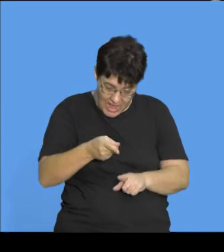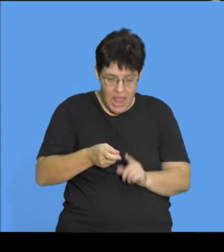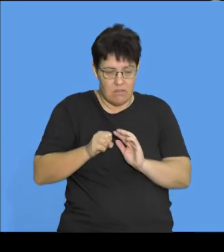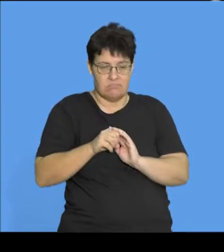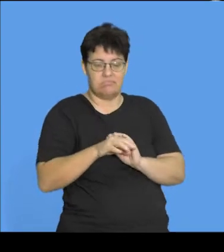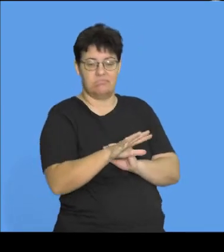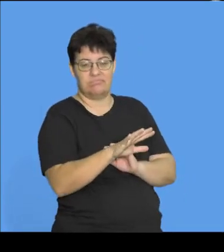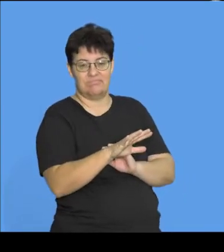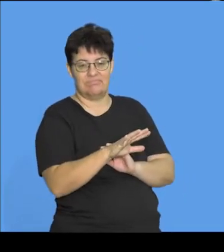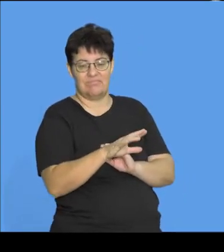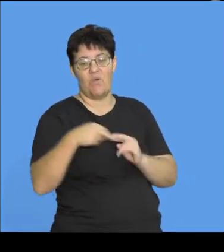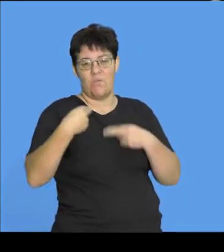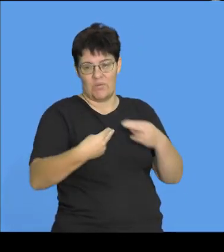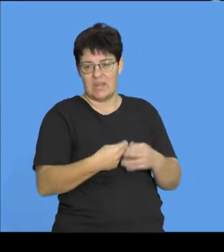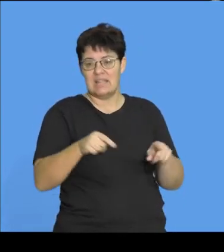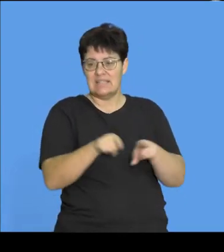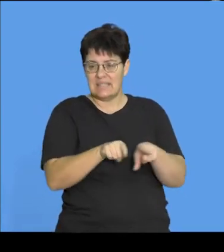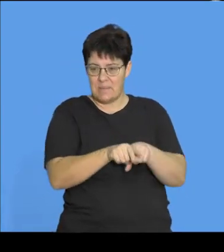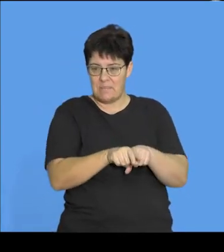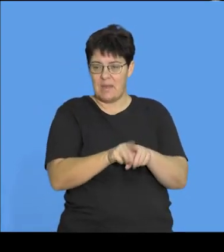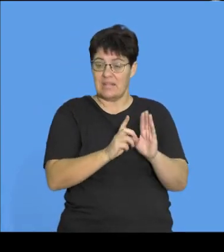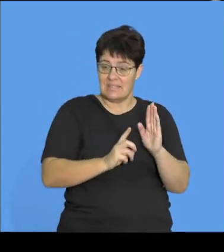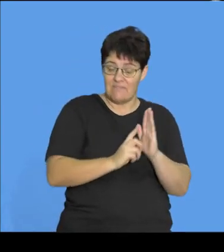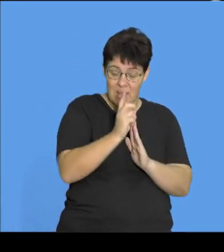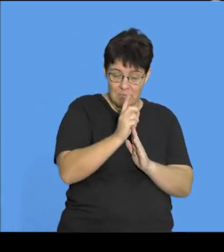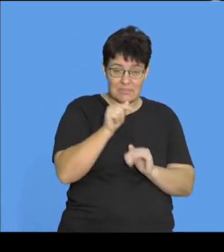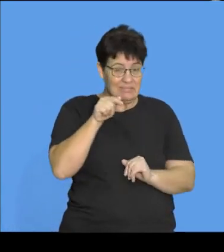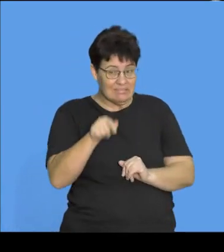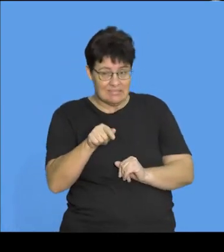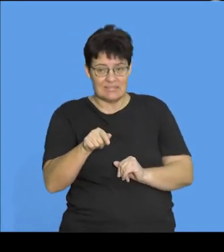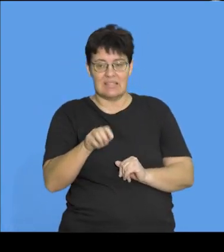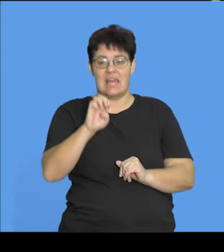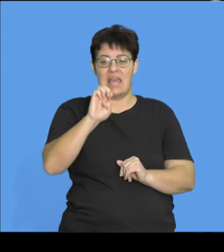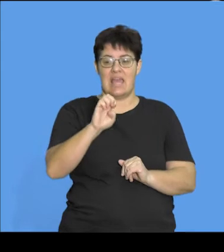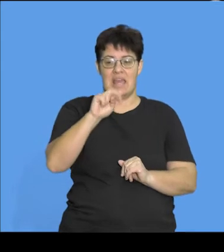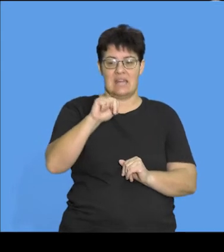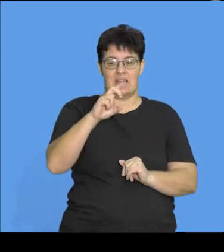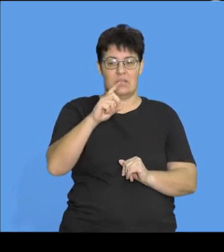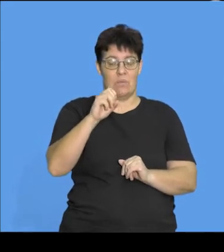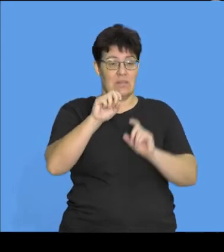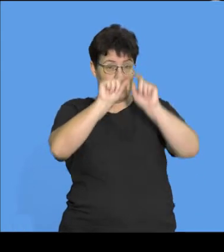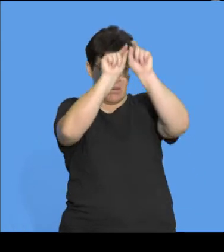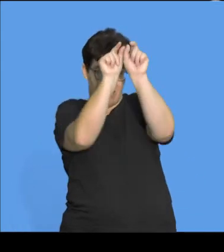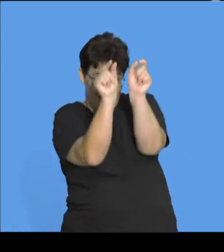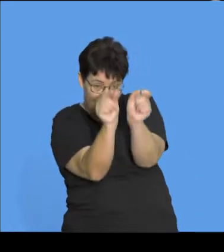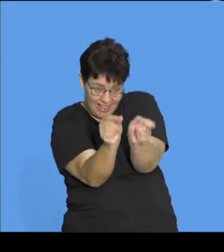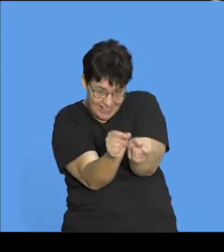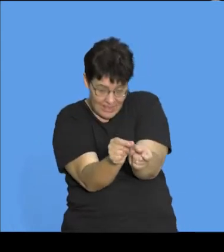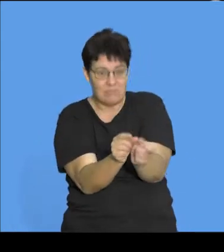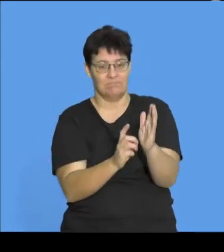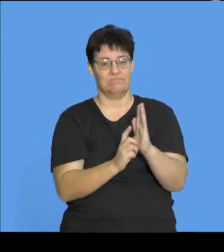of the endometrium. So now we're seeing the association between the ovary and the lining of the